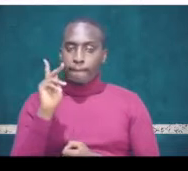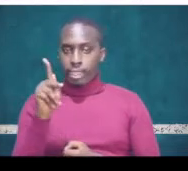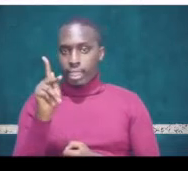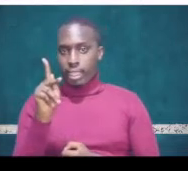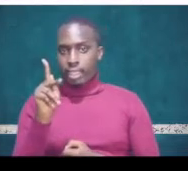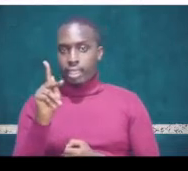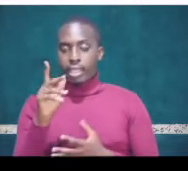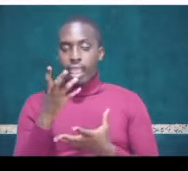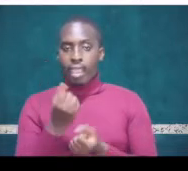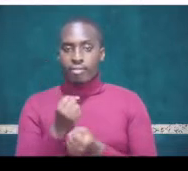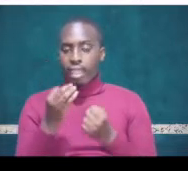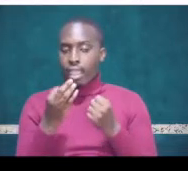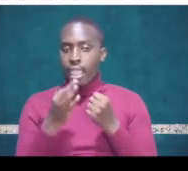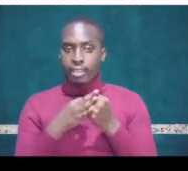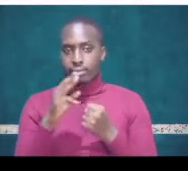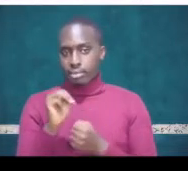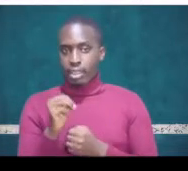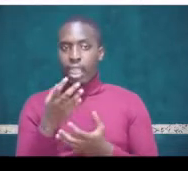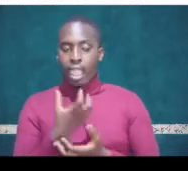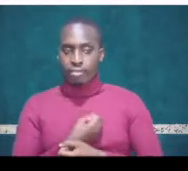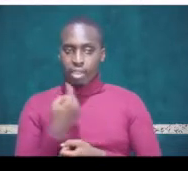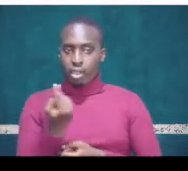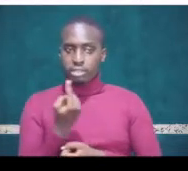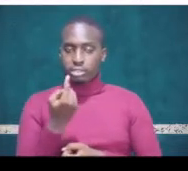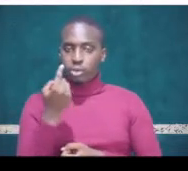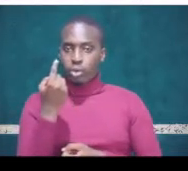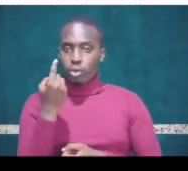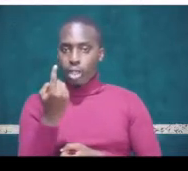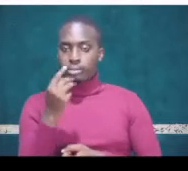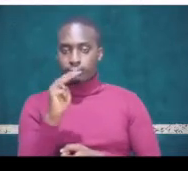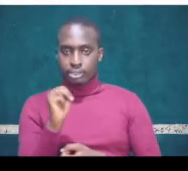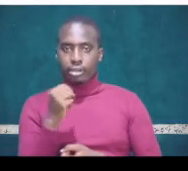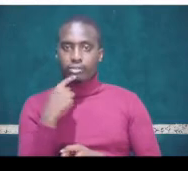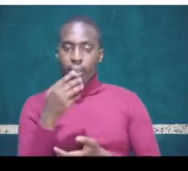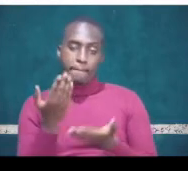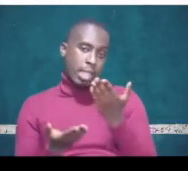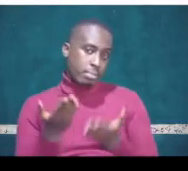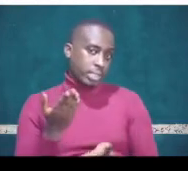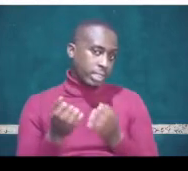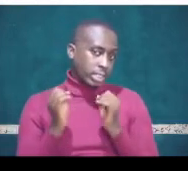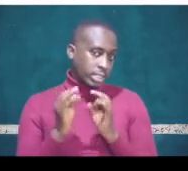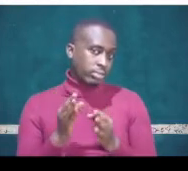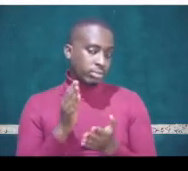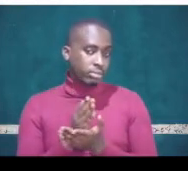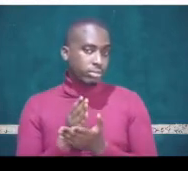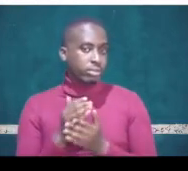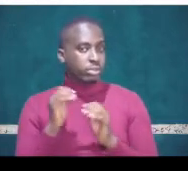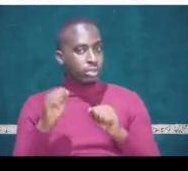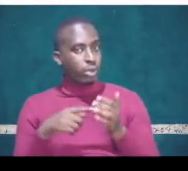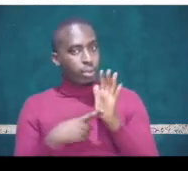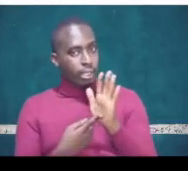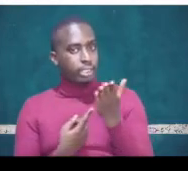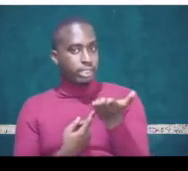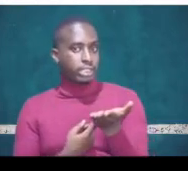this 80 meters, okay? It has only 1 meter, which means that maybe if I was going to show you